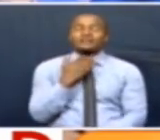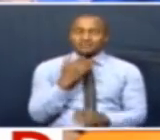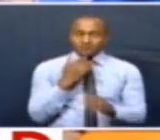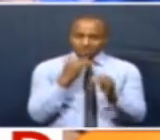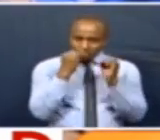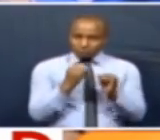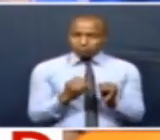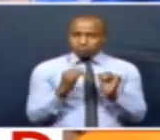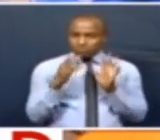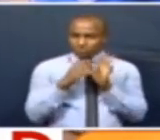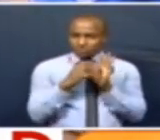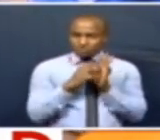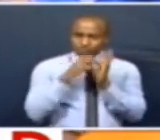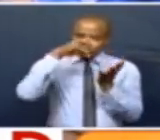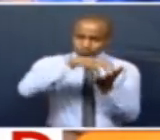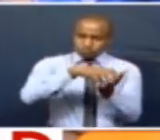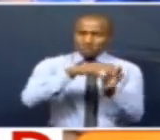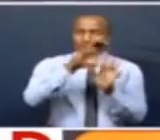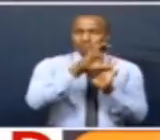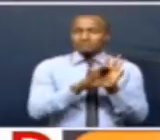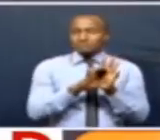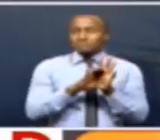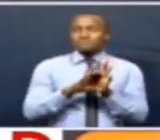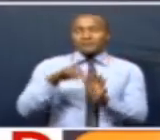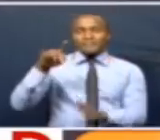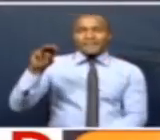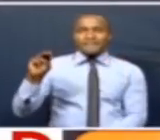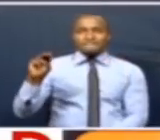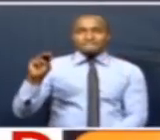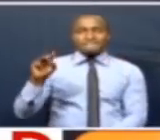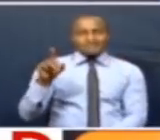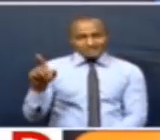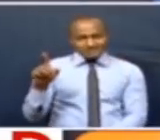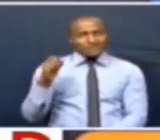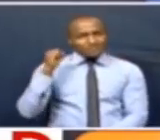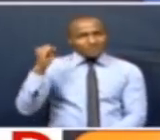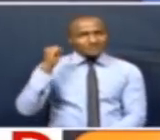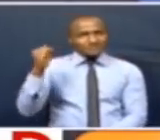subject of intense political debate. Jackie Maribe, Sunday Live.